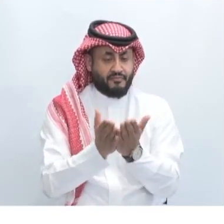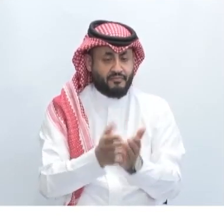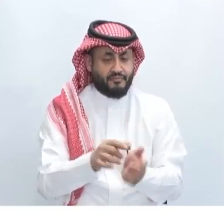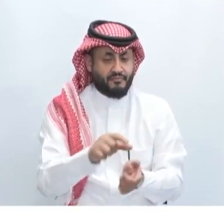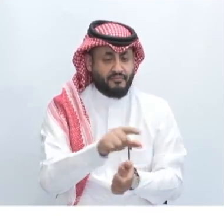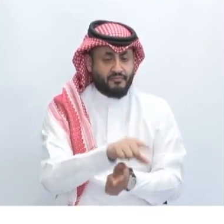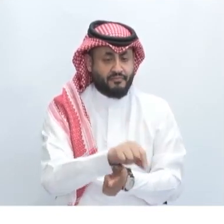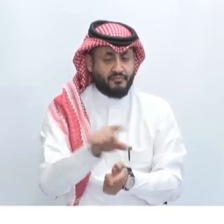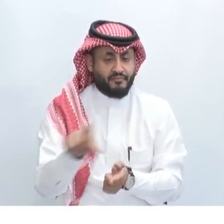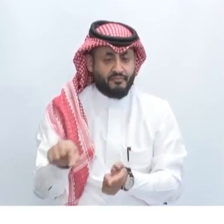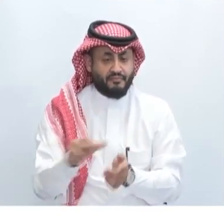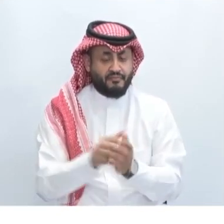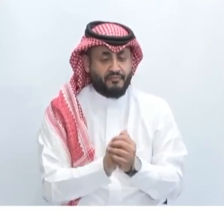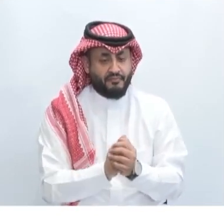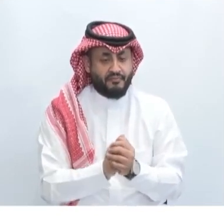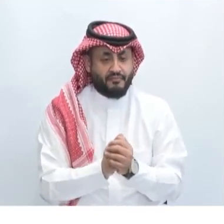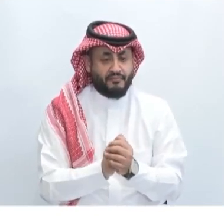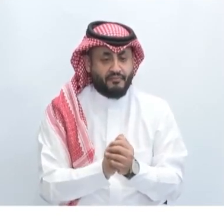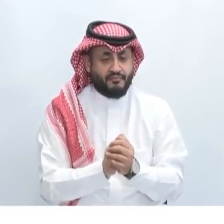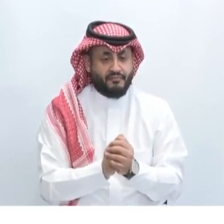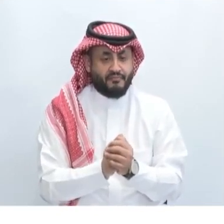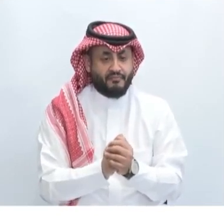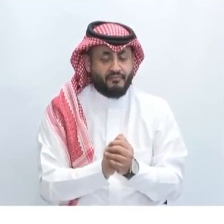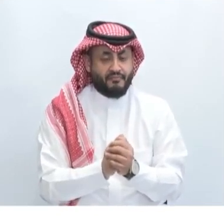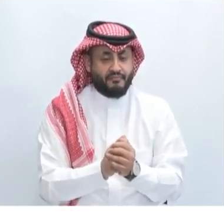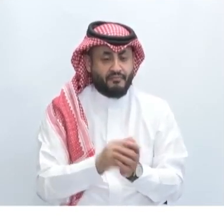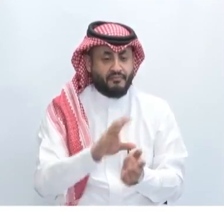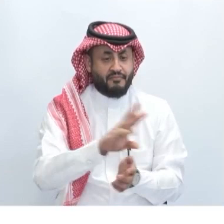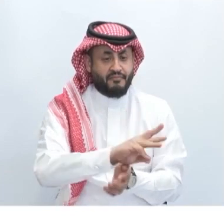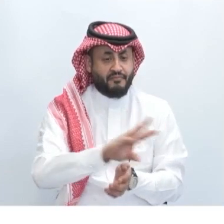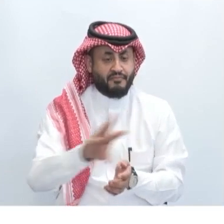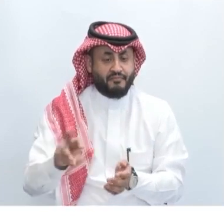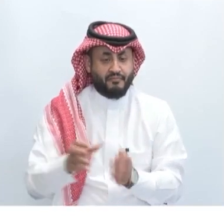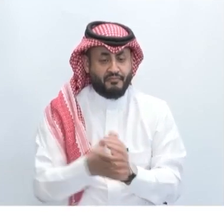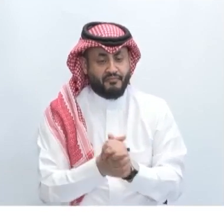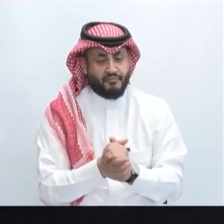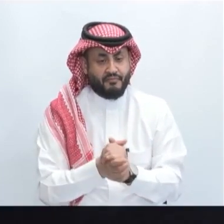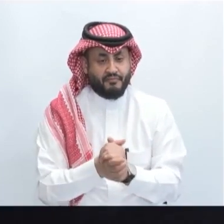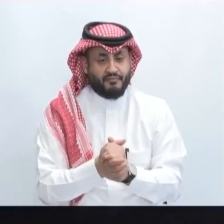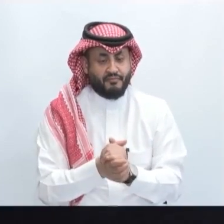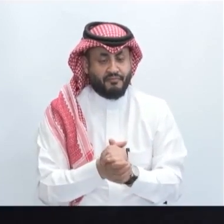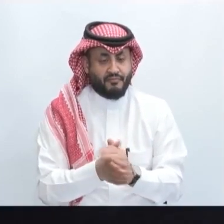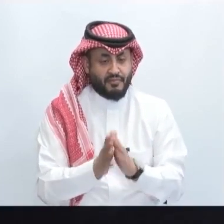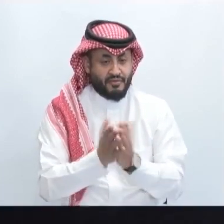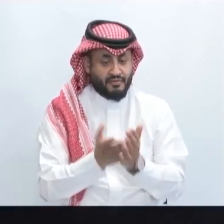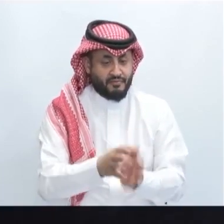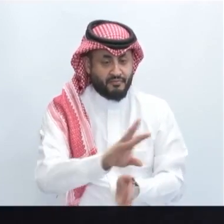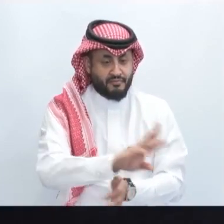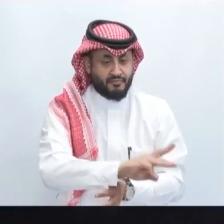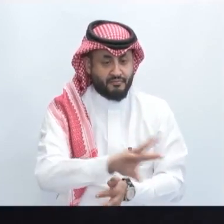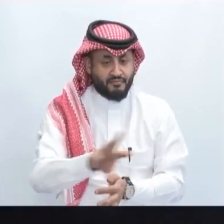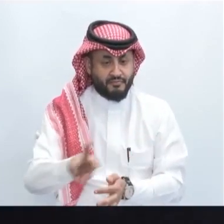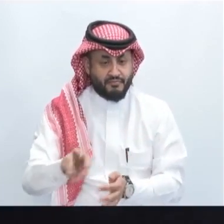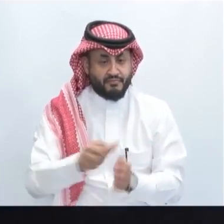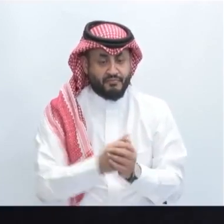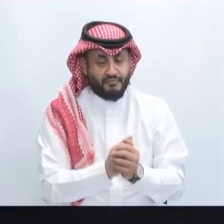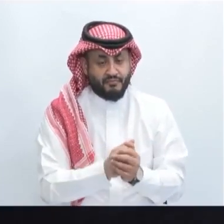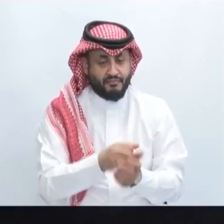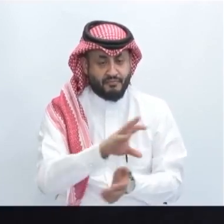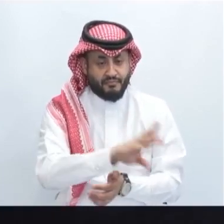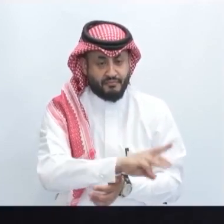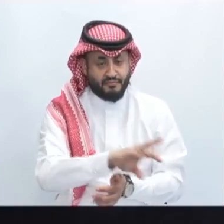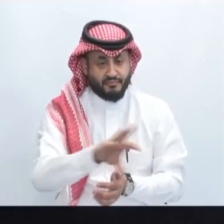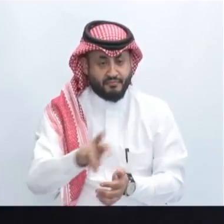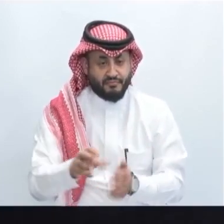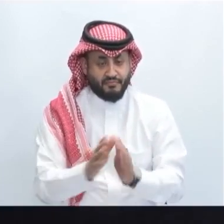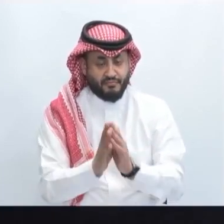let's start by opening your books on page 66. I would like you please to open your books on page 66